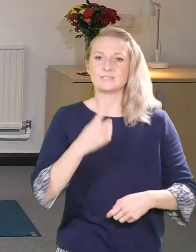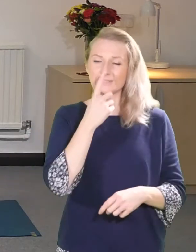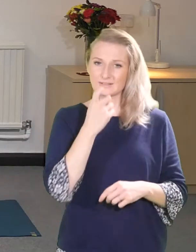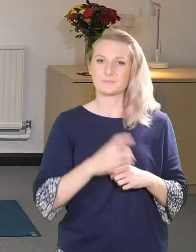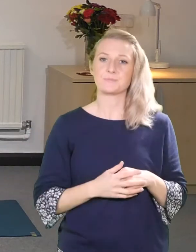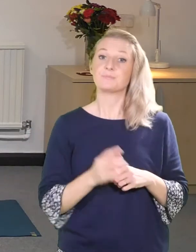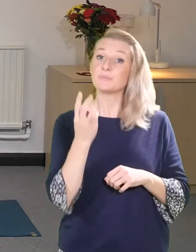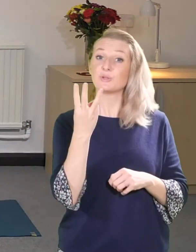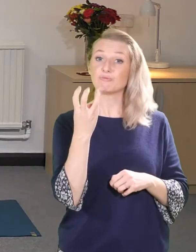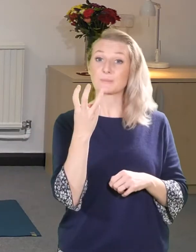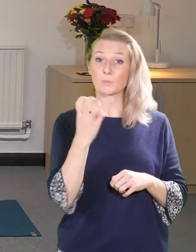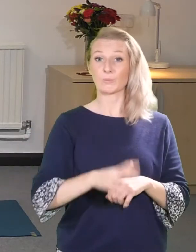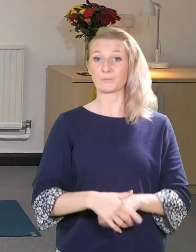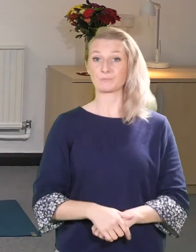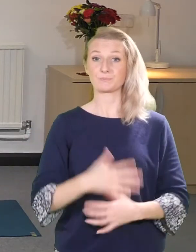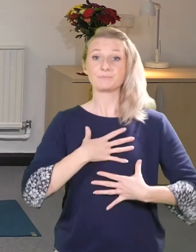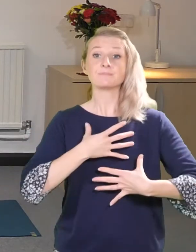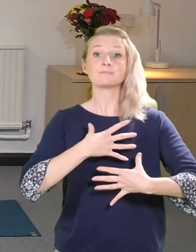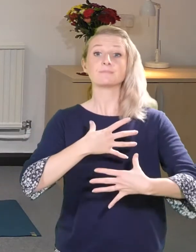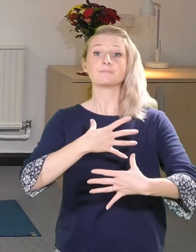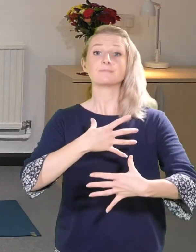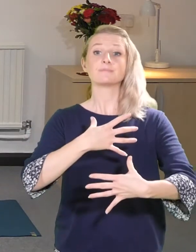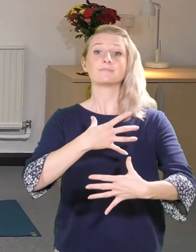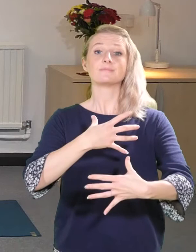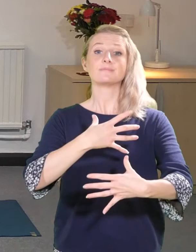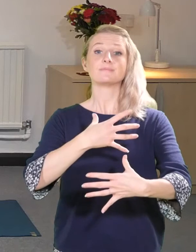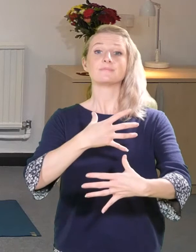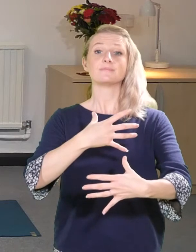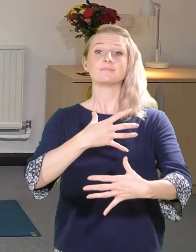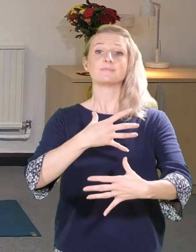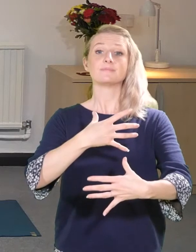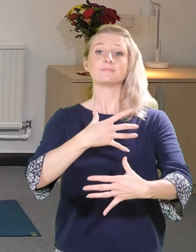more rounds. Inhale.